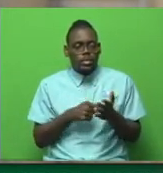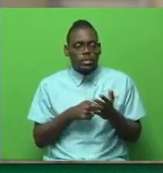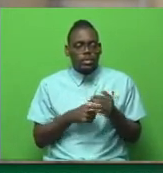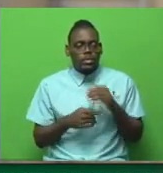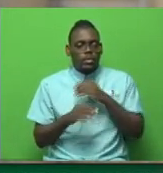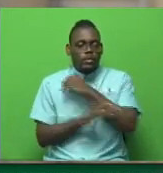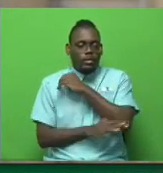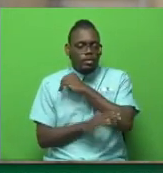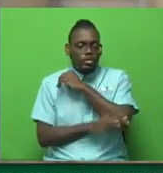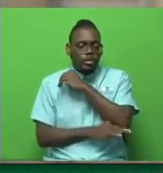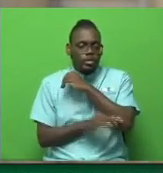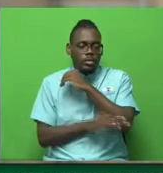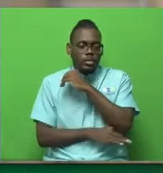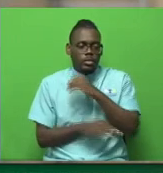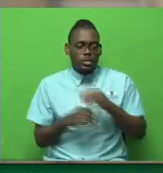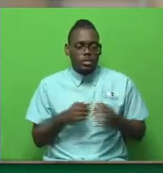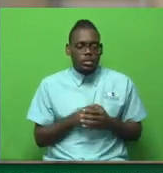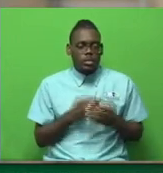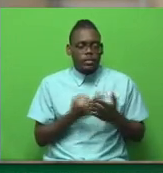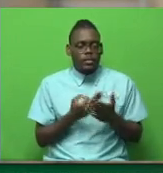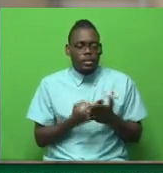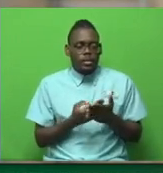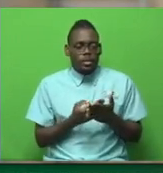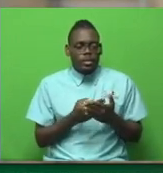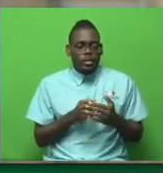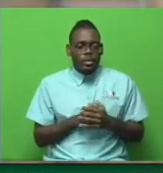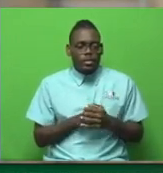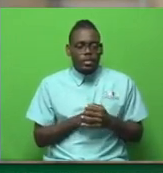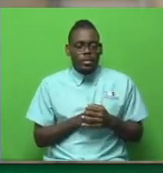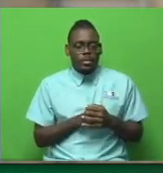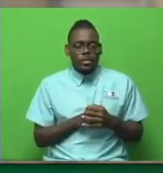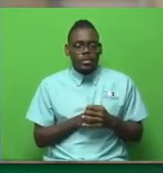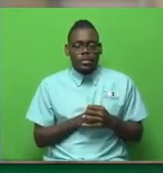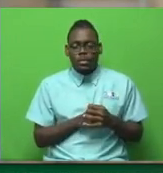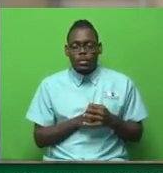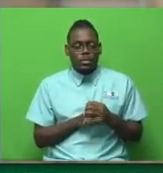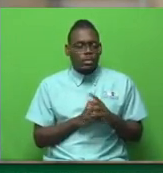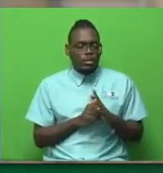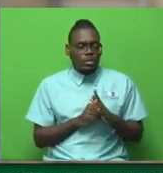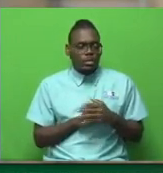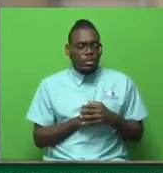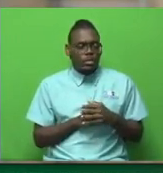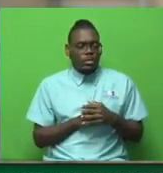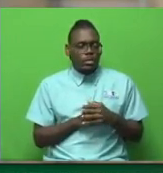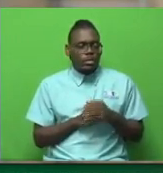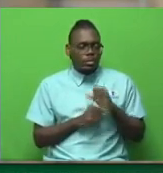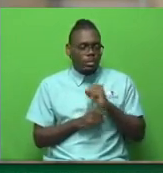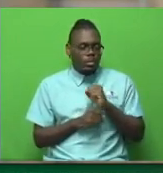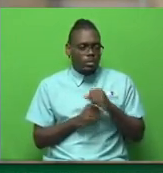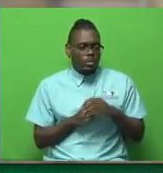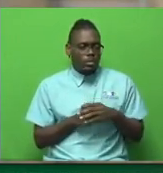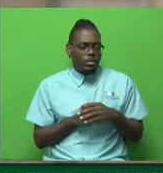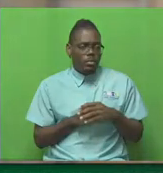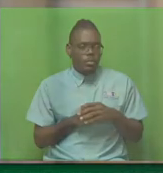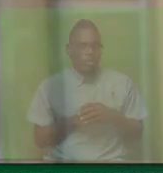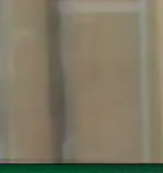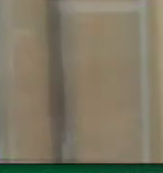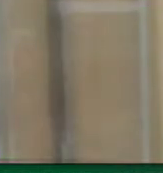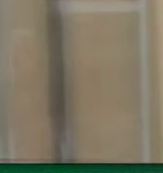maybe up to 10 to 15 percent of our Public Service in the middle of a global pandemic